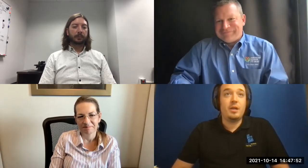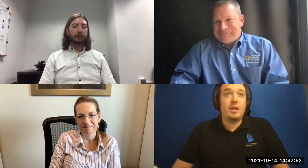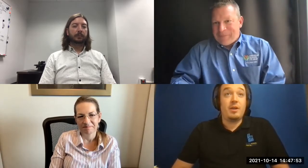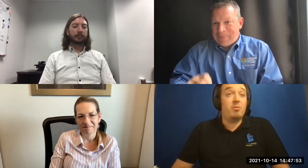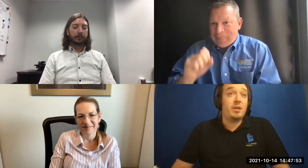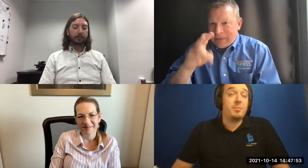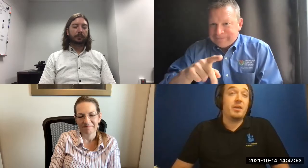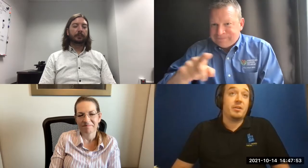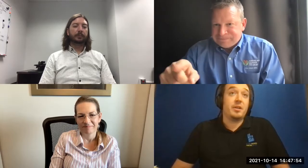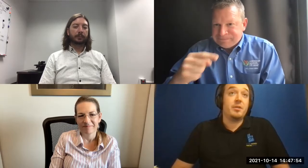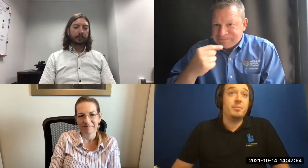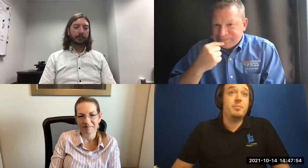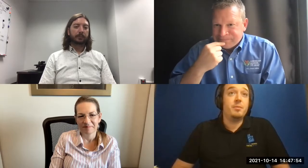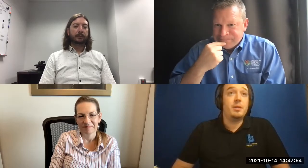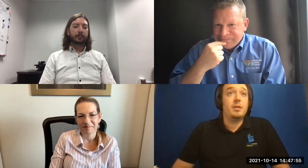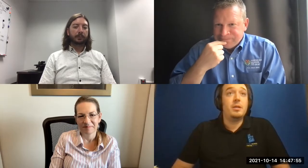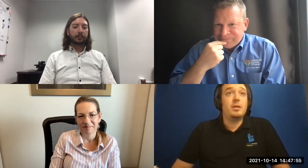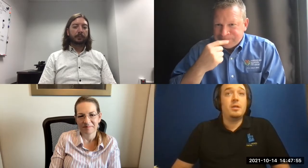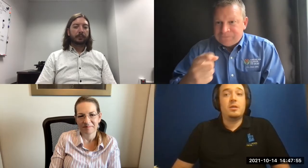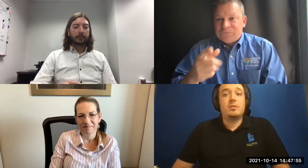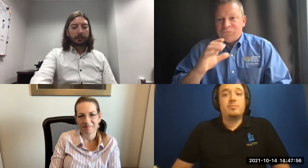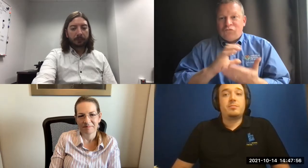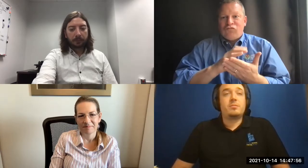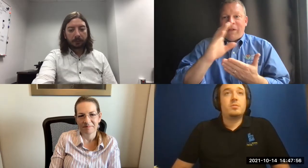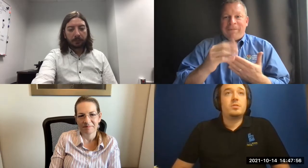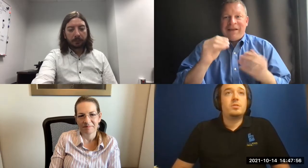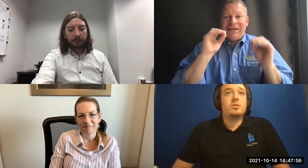line up and hopefully come together at the end.